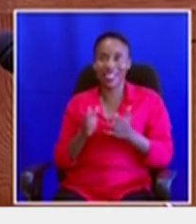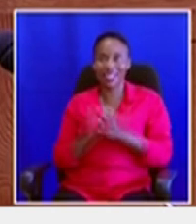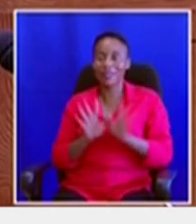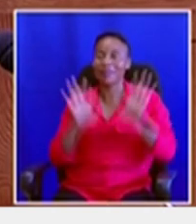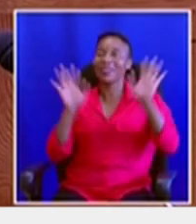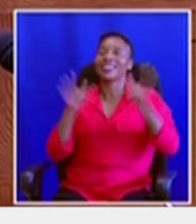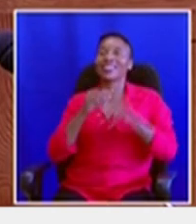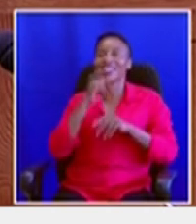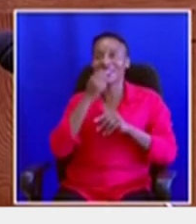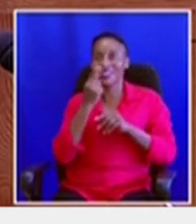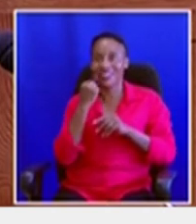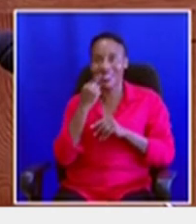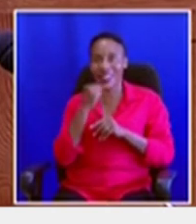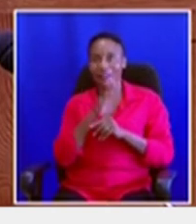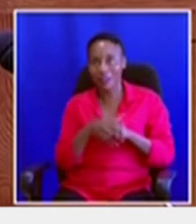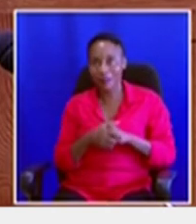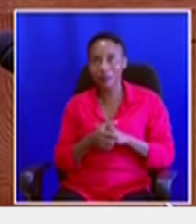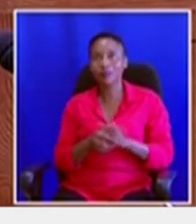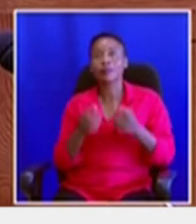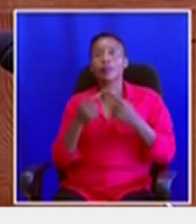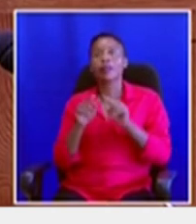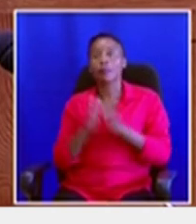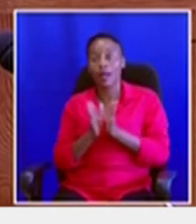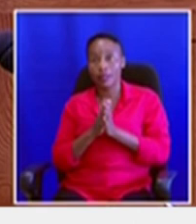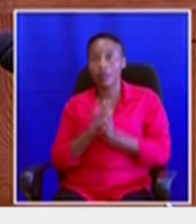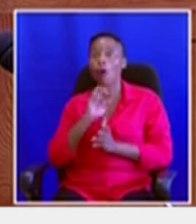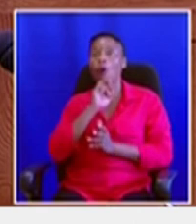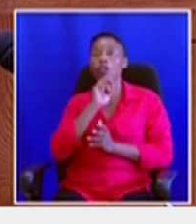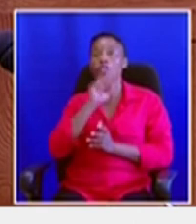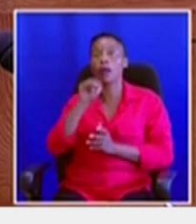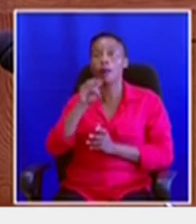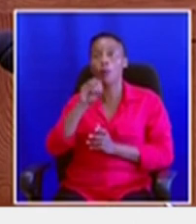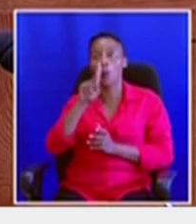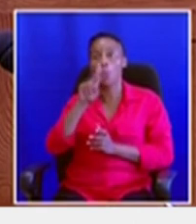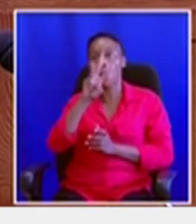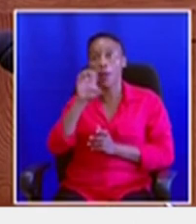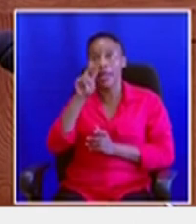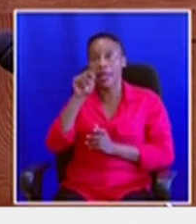his credit, Khoshi Mukwena and the Controlesa leadership